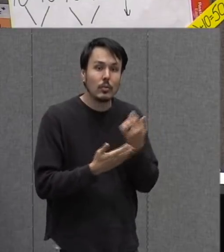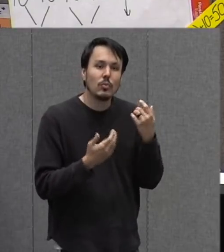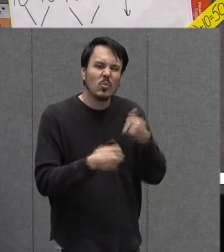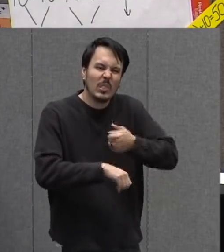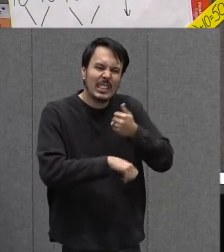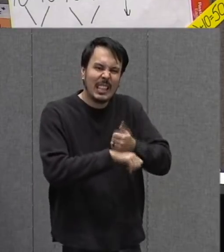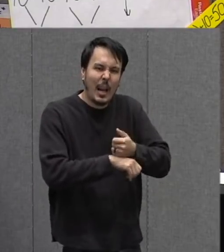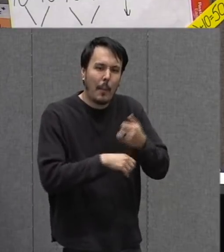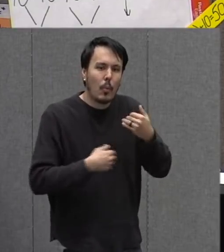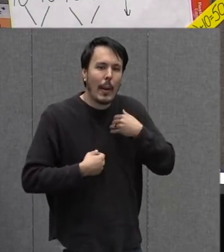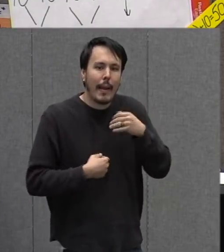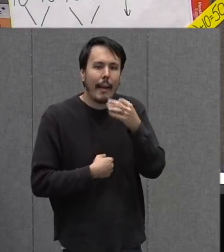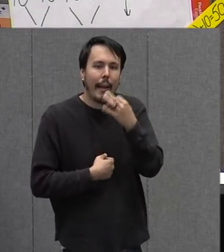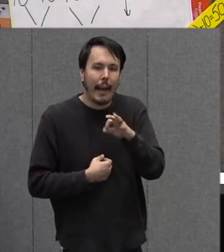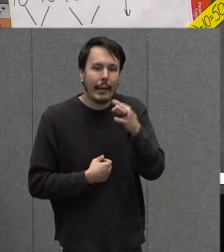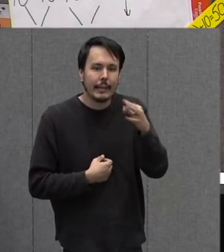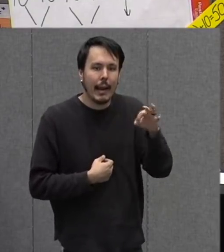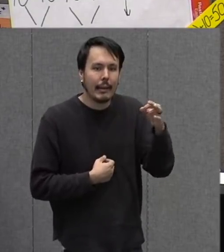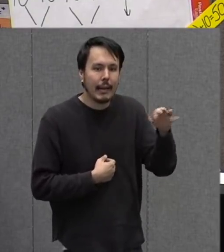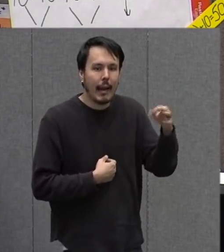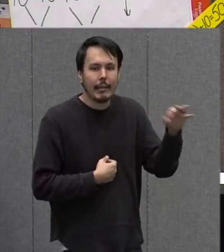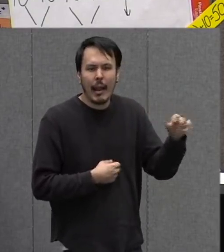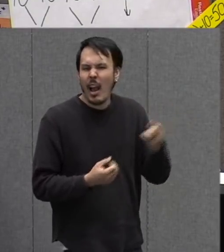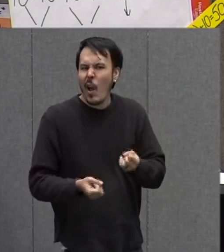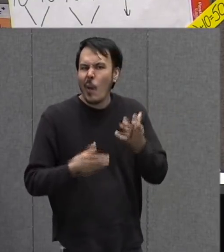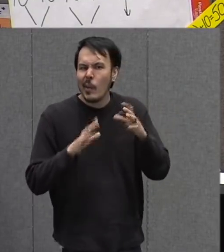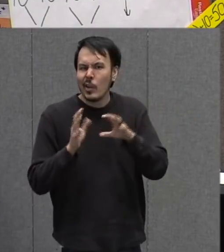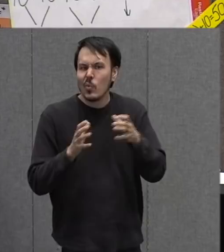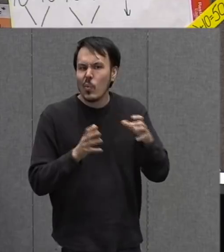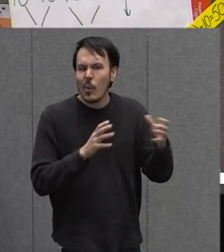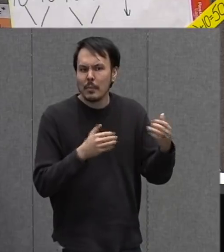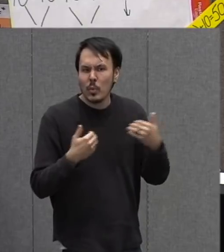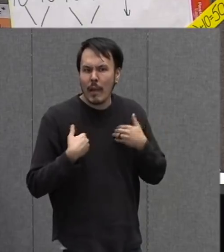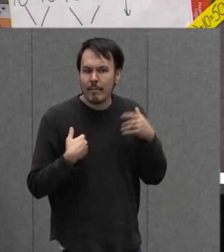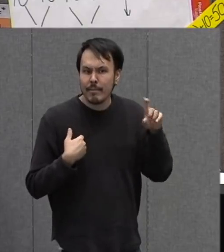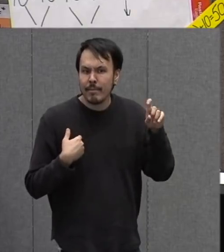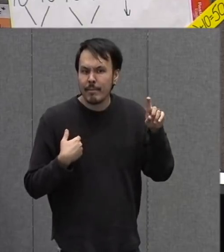19, 19, 19. How many groups of 19 did we have?